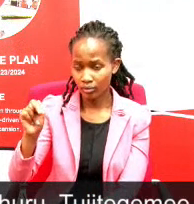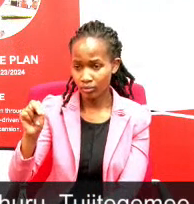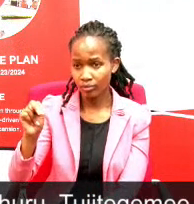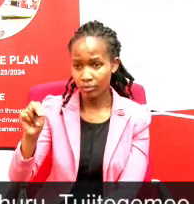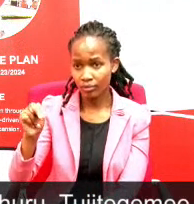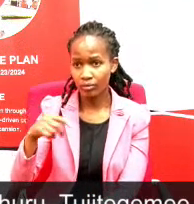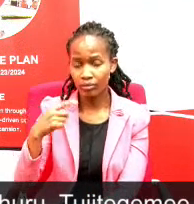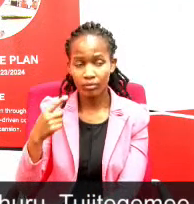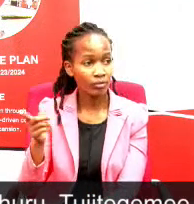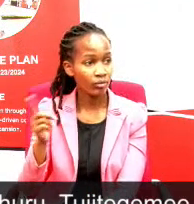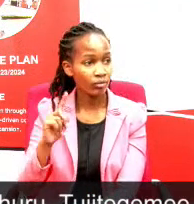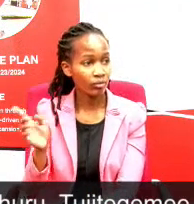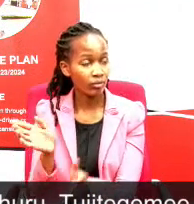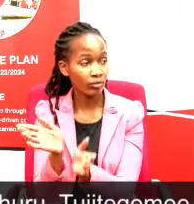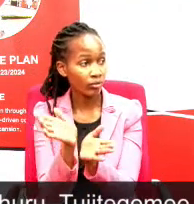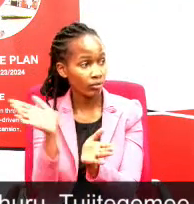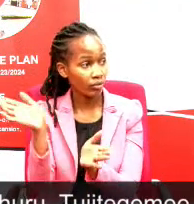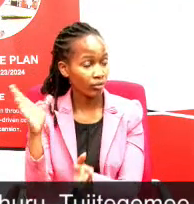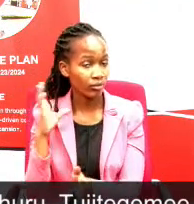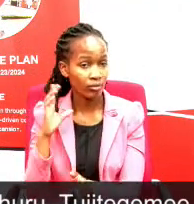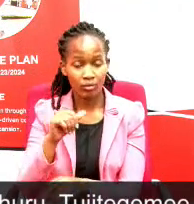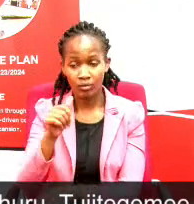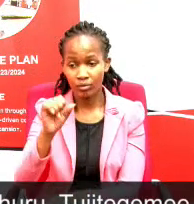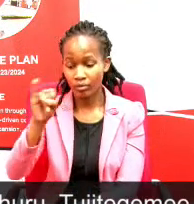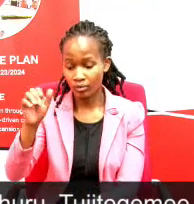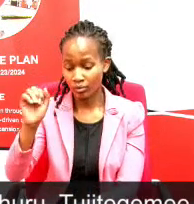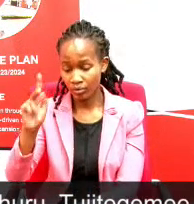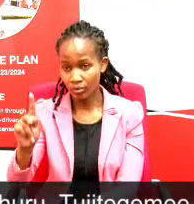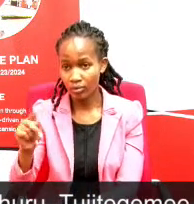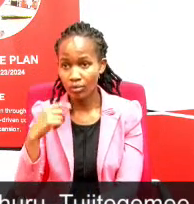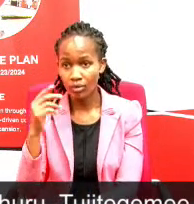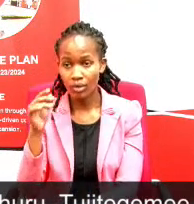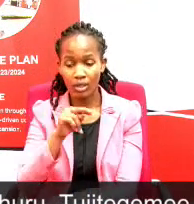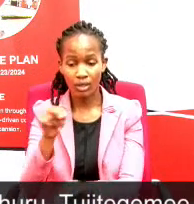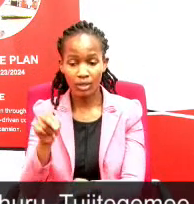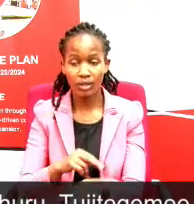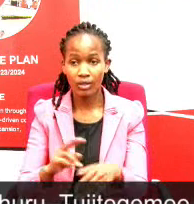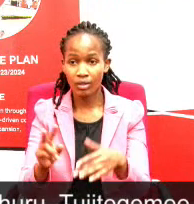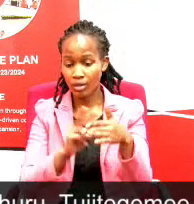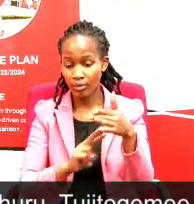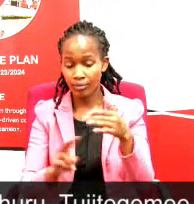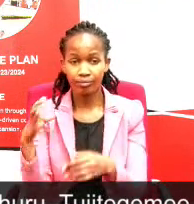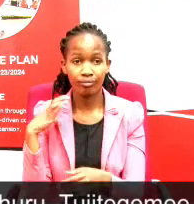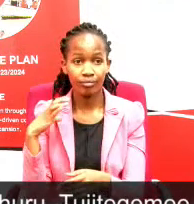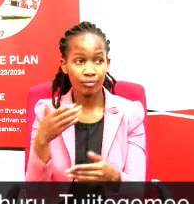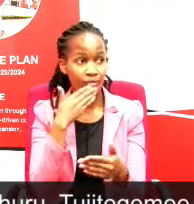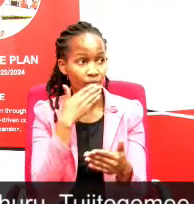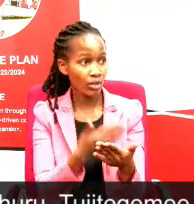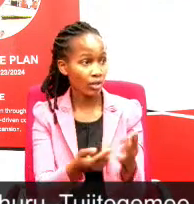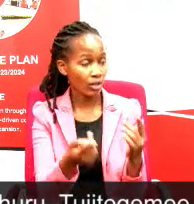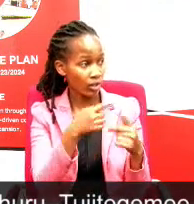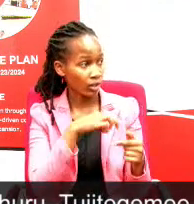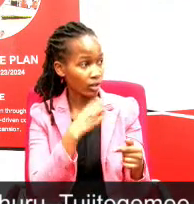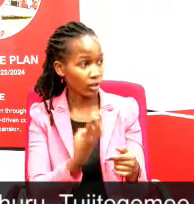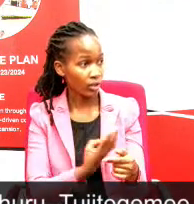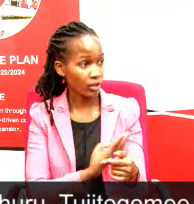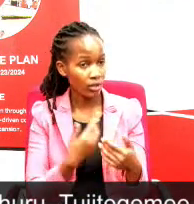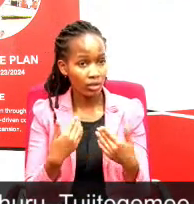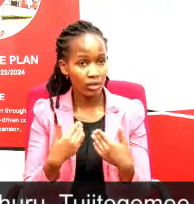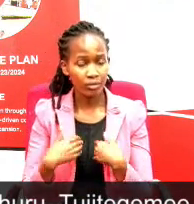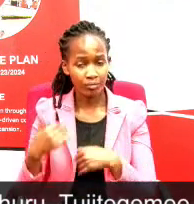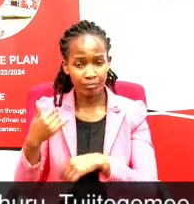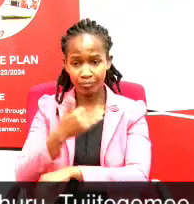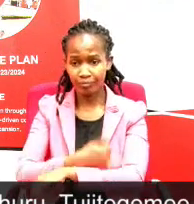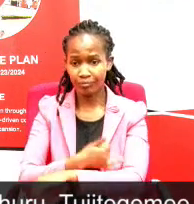Chairman, and Mr. Jack Oteke, who is the National Vice Chairman. Thank you very much for coming. We have Institute